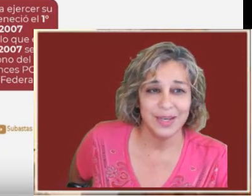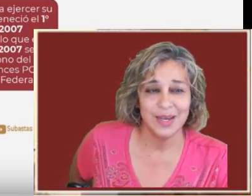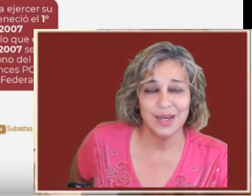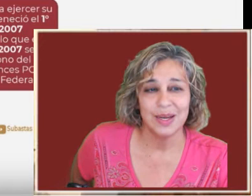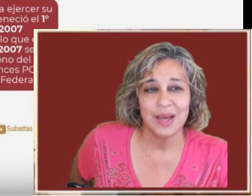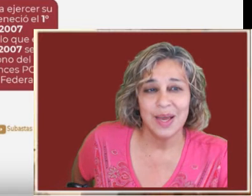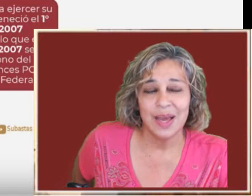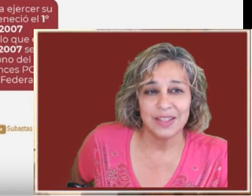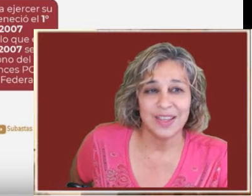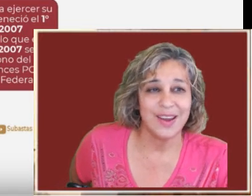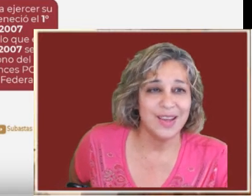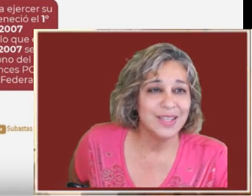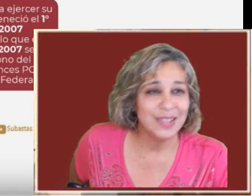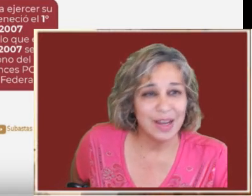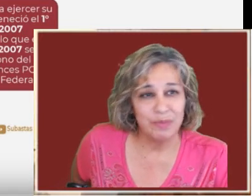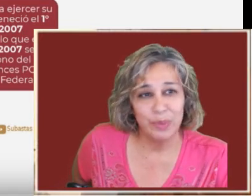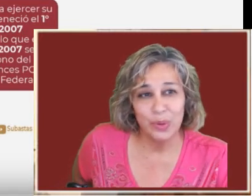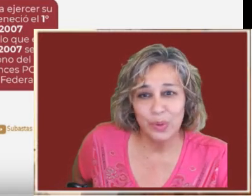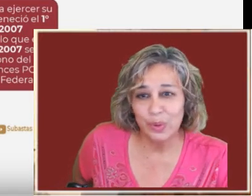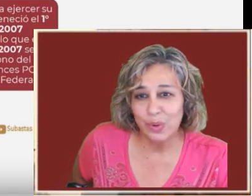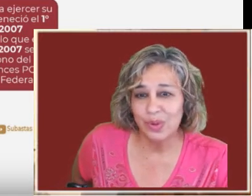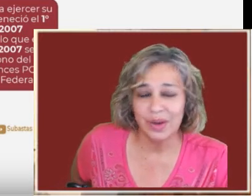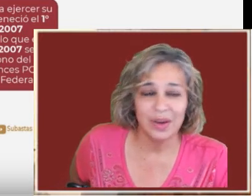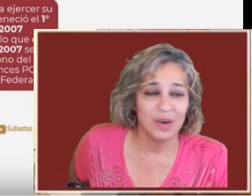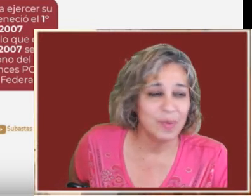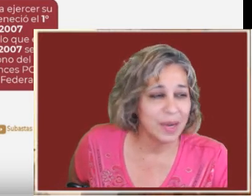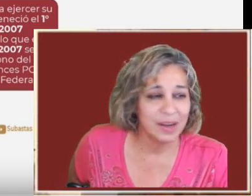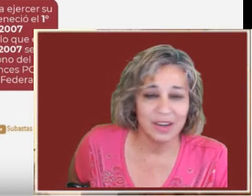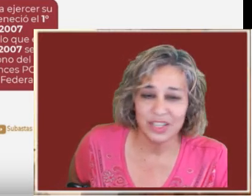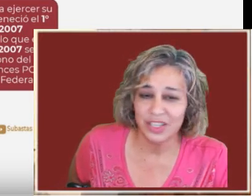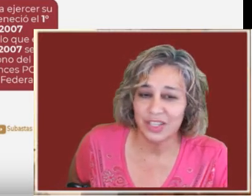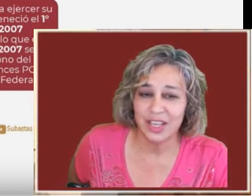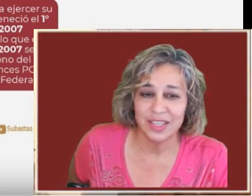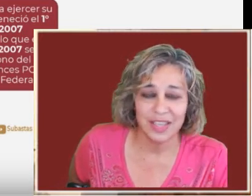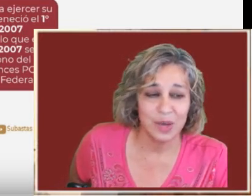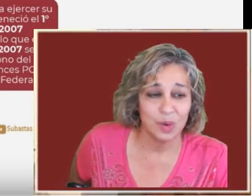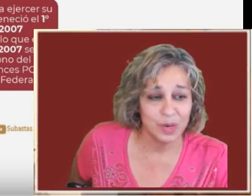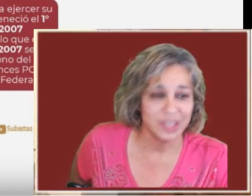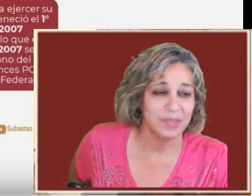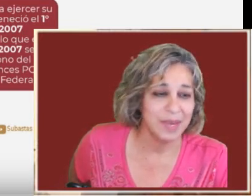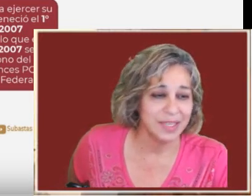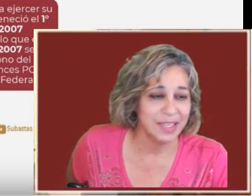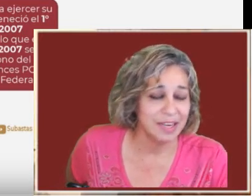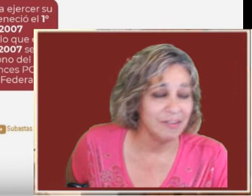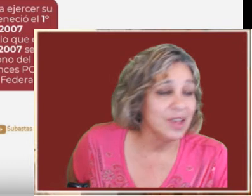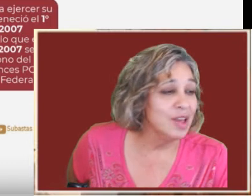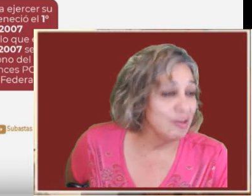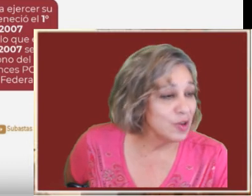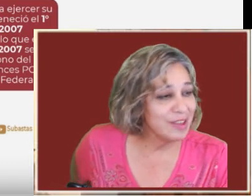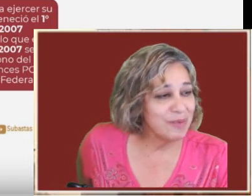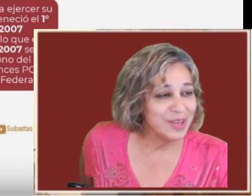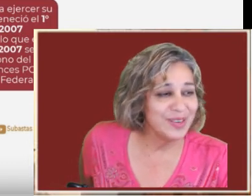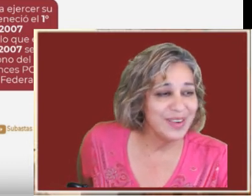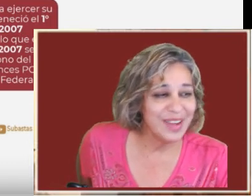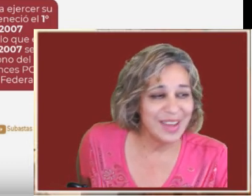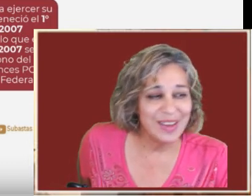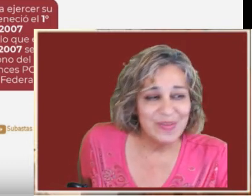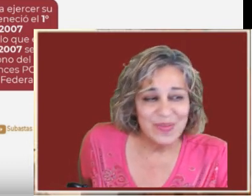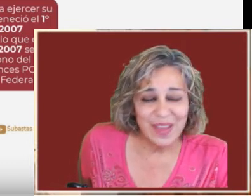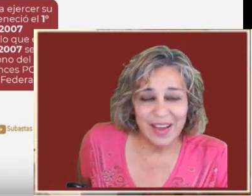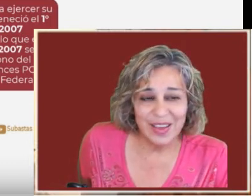gorgeous mansion, and it's got an inside pool. Oh my gosh, it is a gorgeous mansion. If you get the